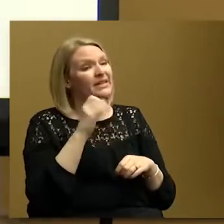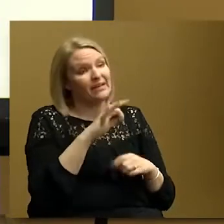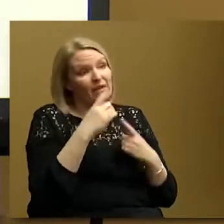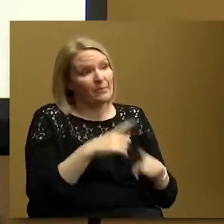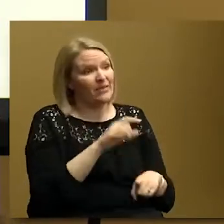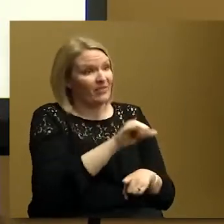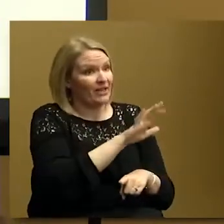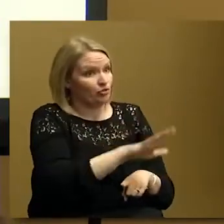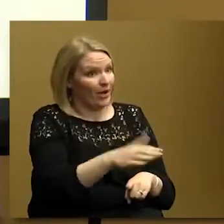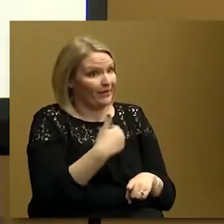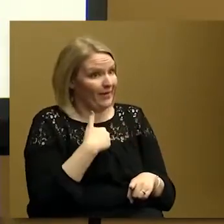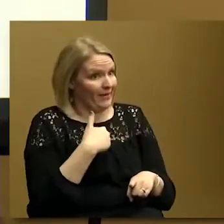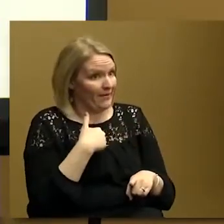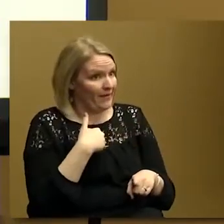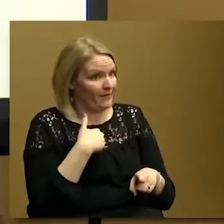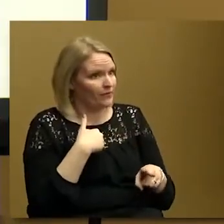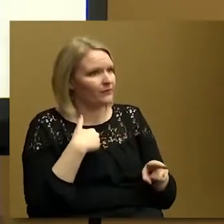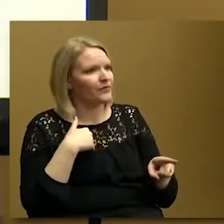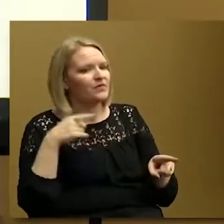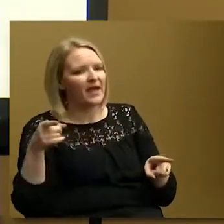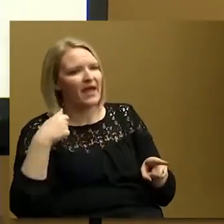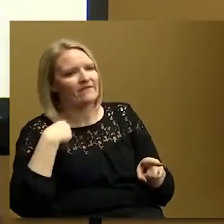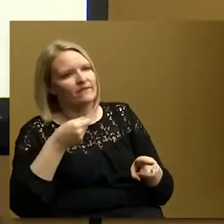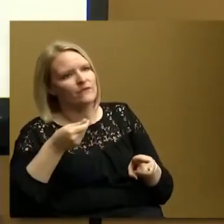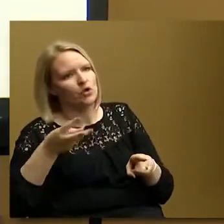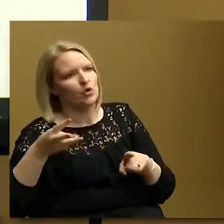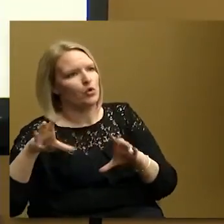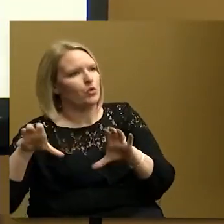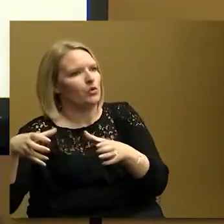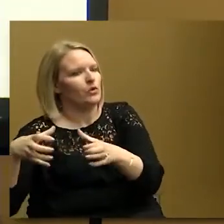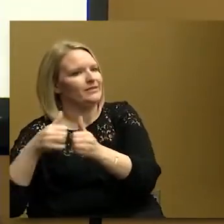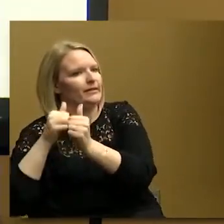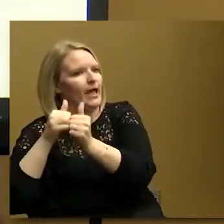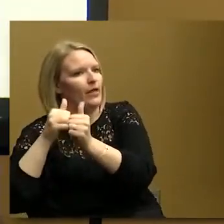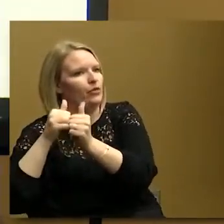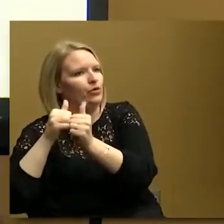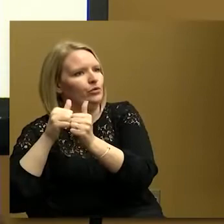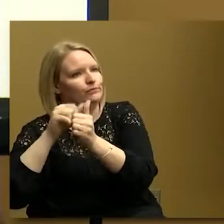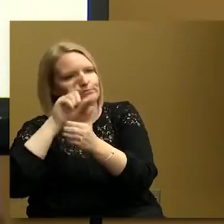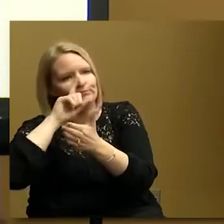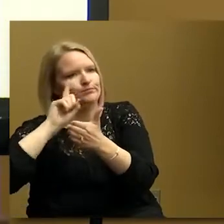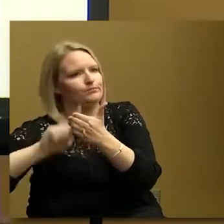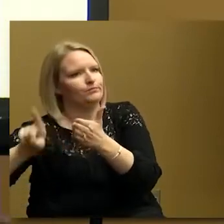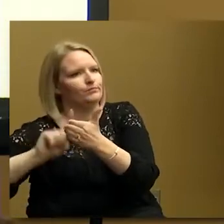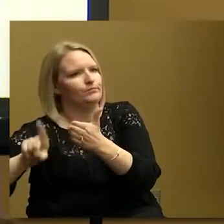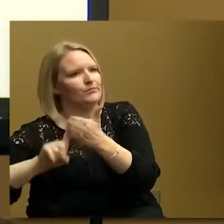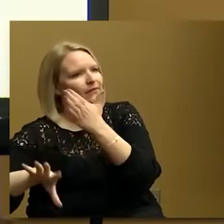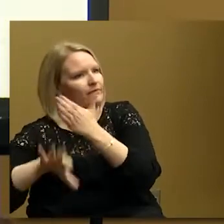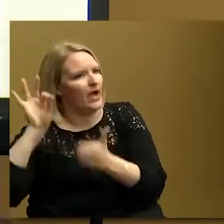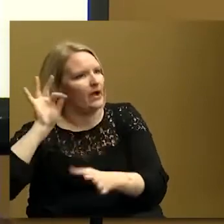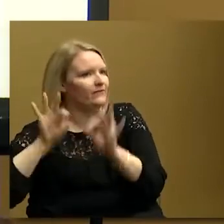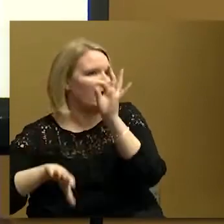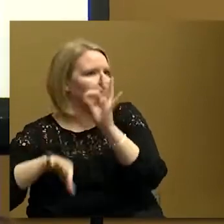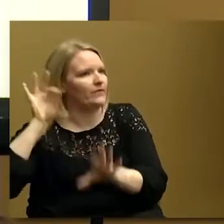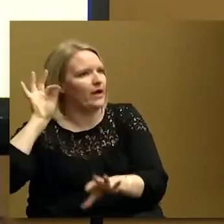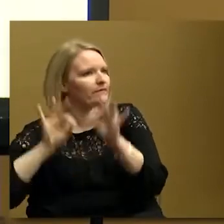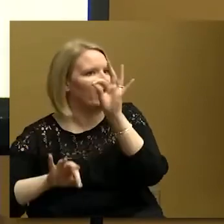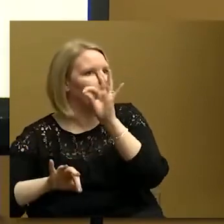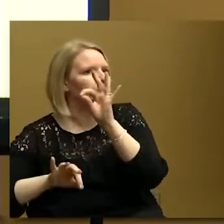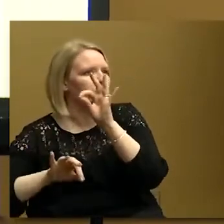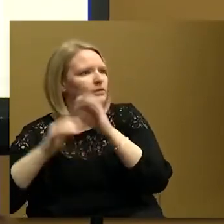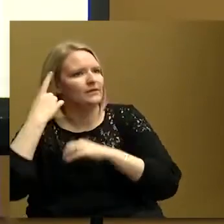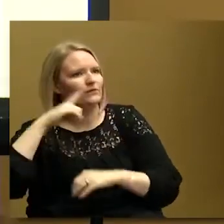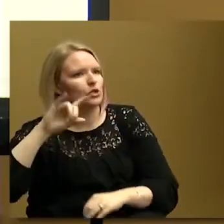child with Charge, there's a collection of stuff that they've come up with for